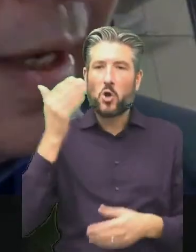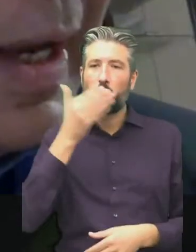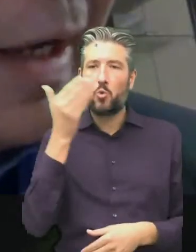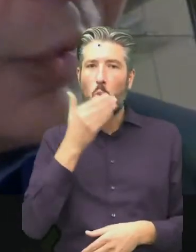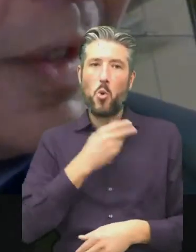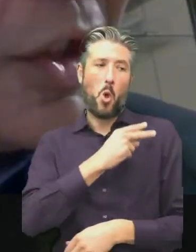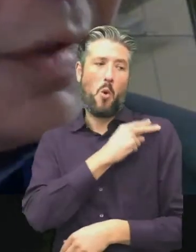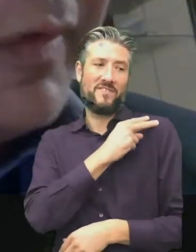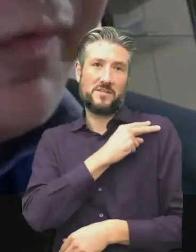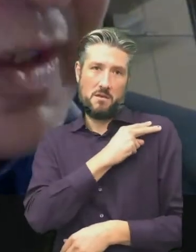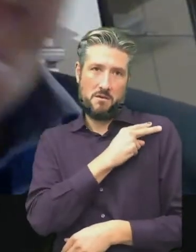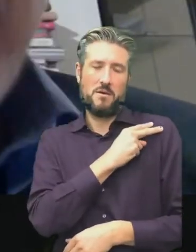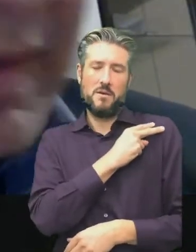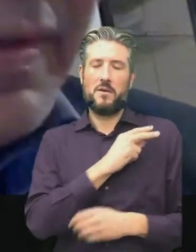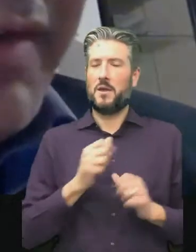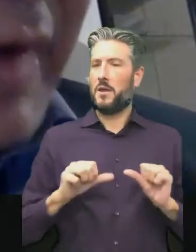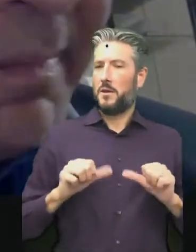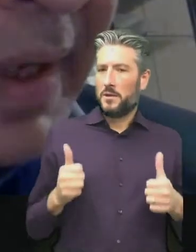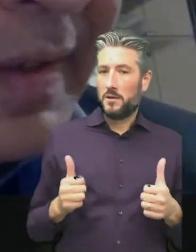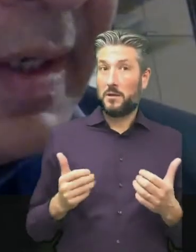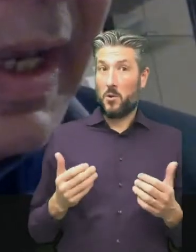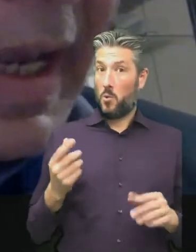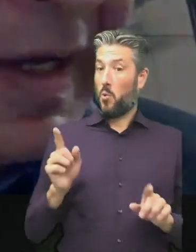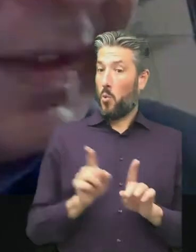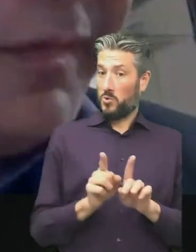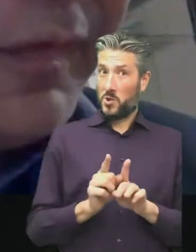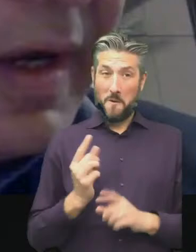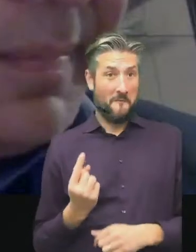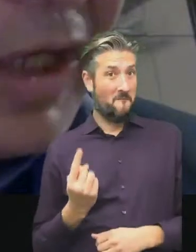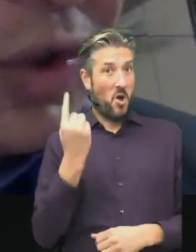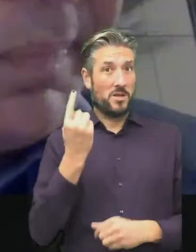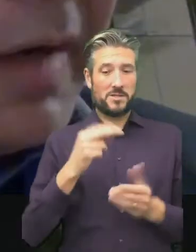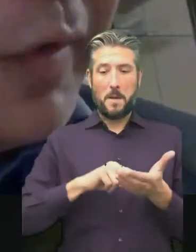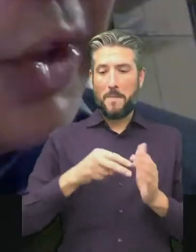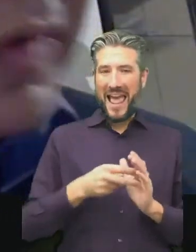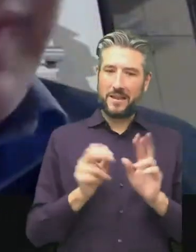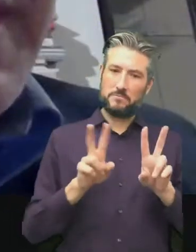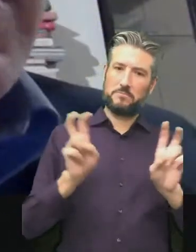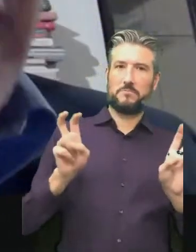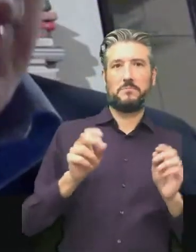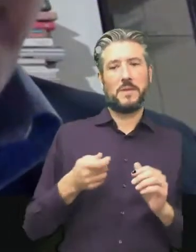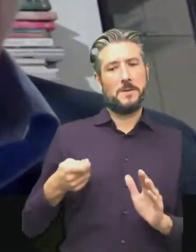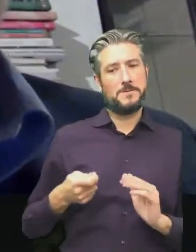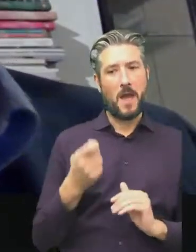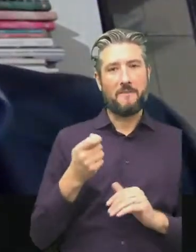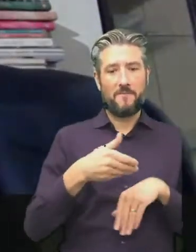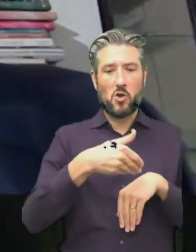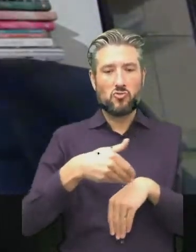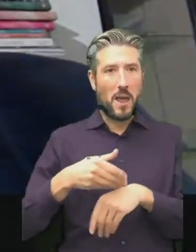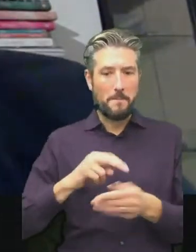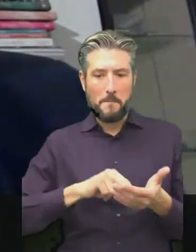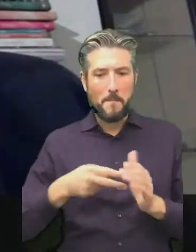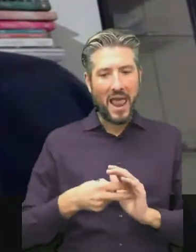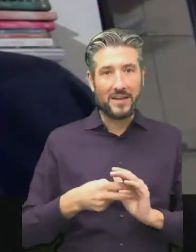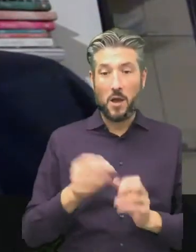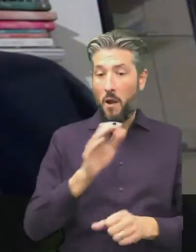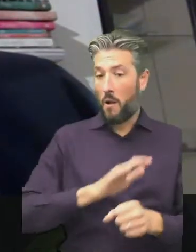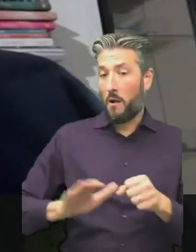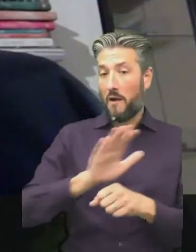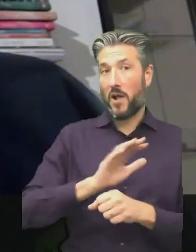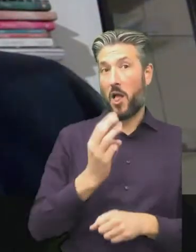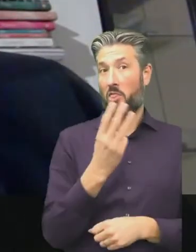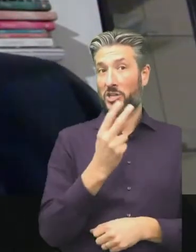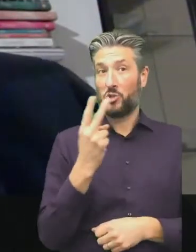schools, and creation of the first mayoral knife crime plan and a knife crime action plan for each of London's 32 boroughs. And yes, relationships